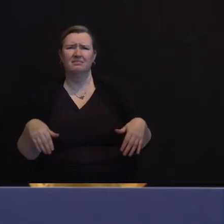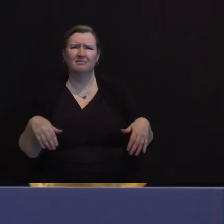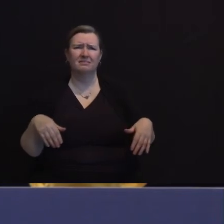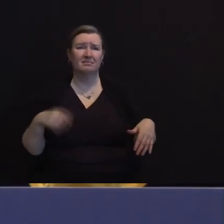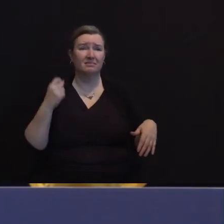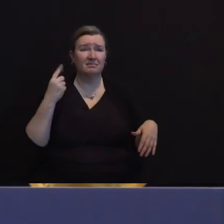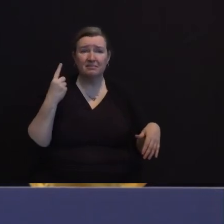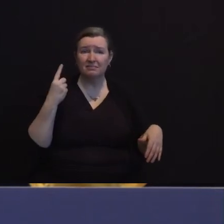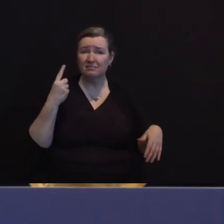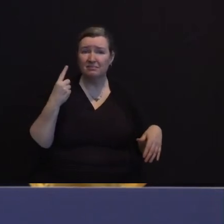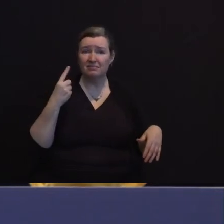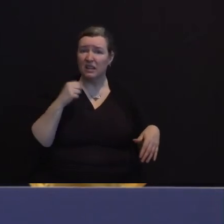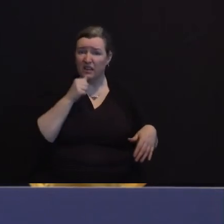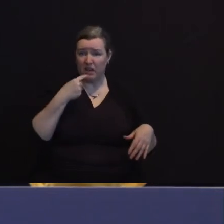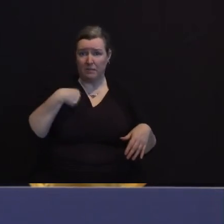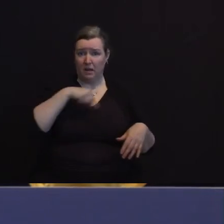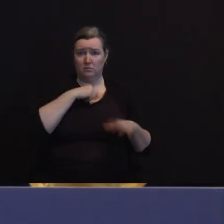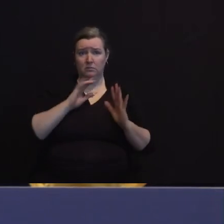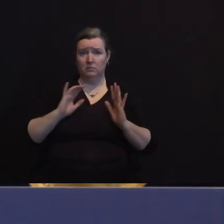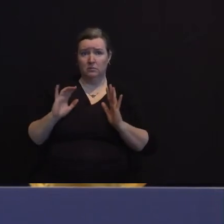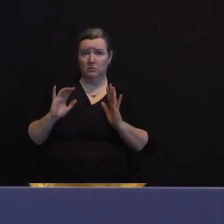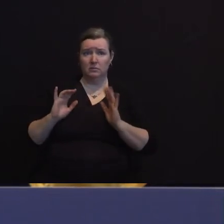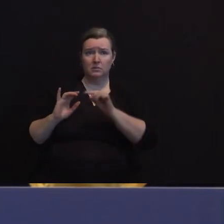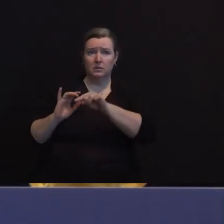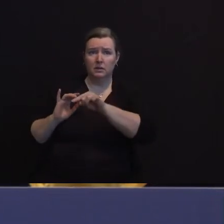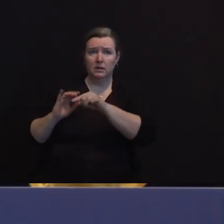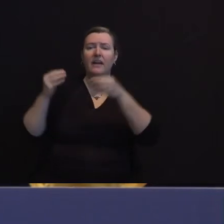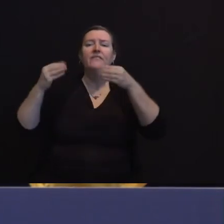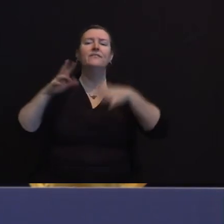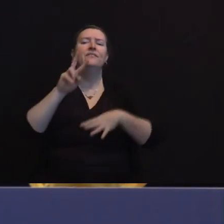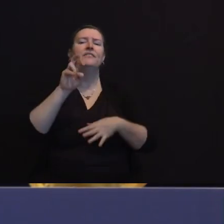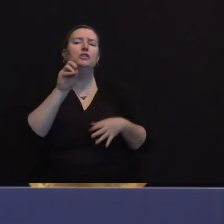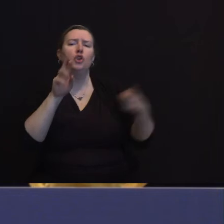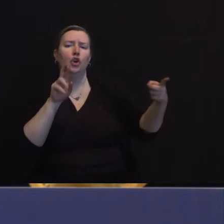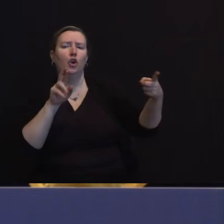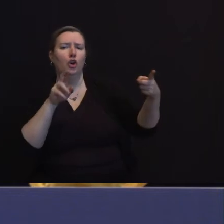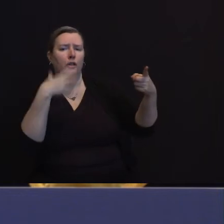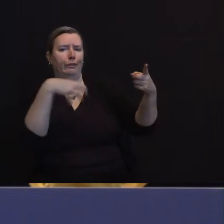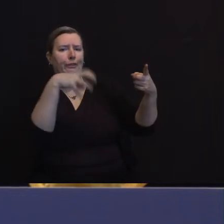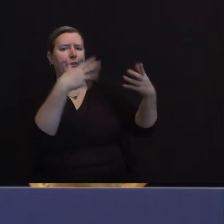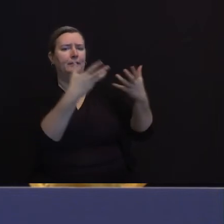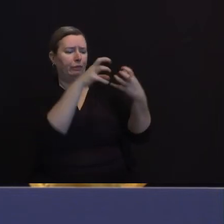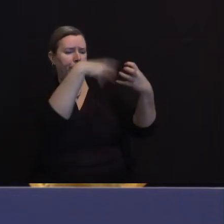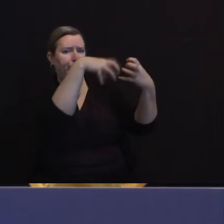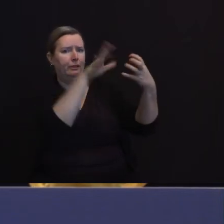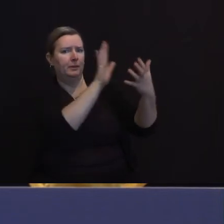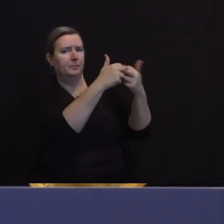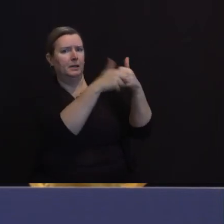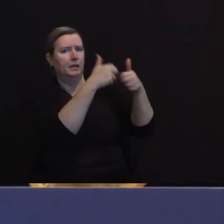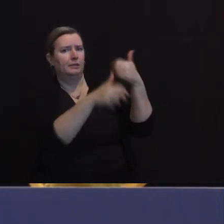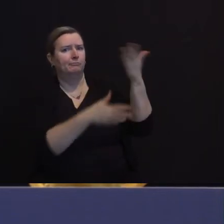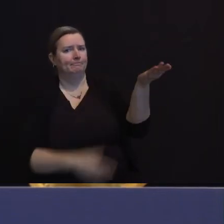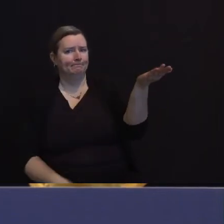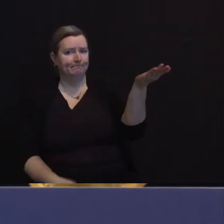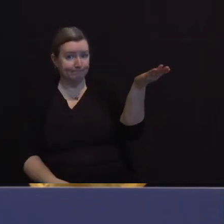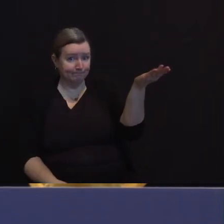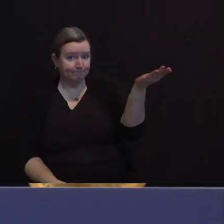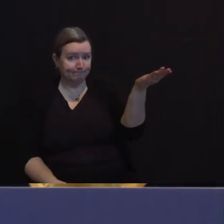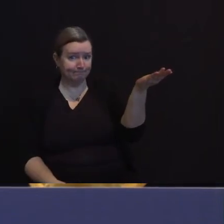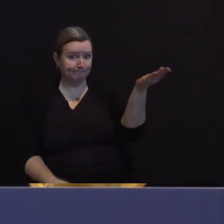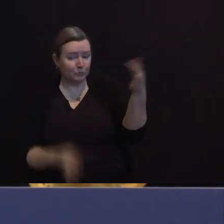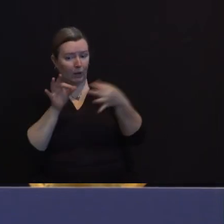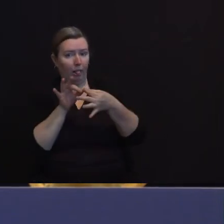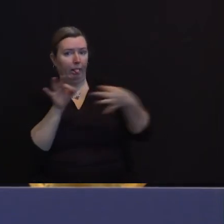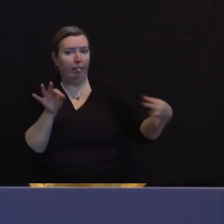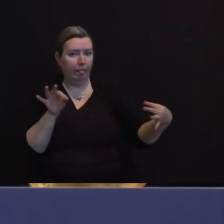Lakewood's case, it's a vendor issue, to the best of my knowledge, and I think they're optimistic that it gets solved within the week.